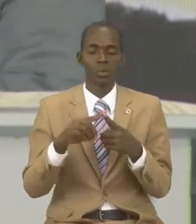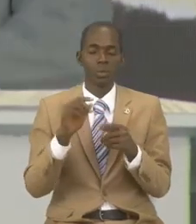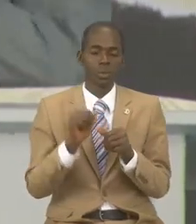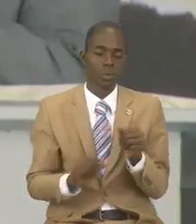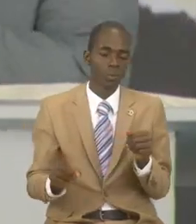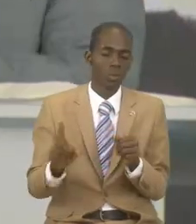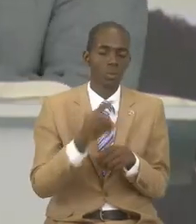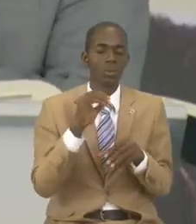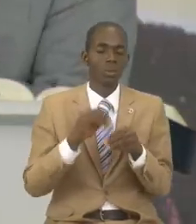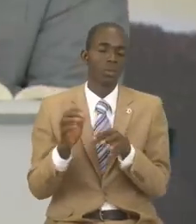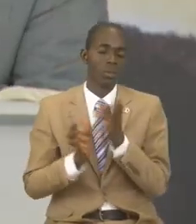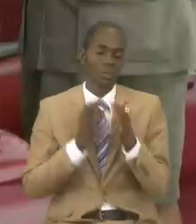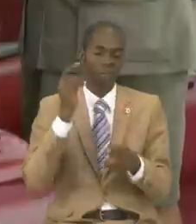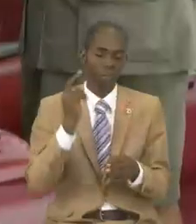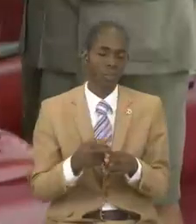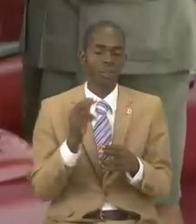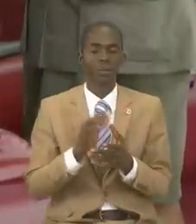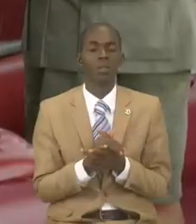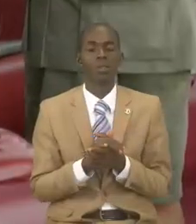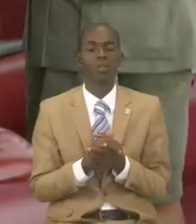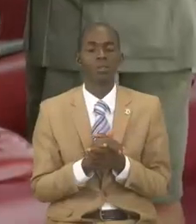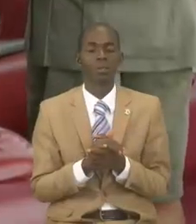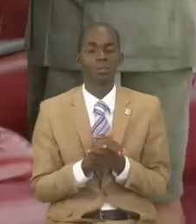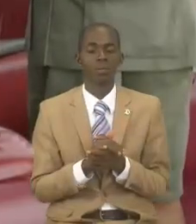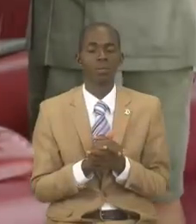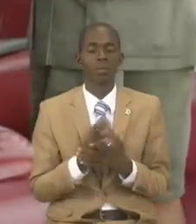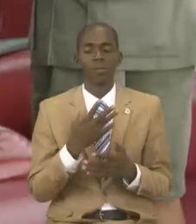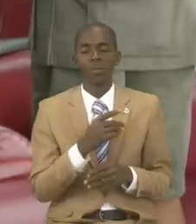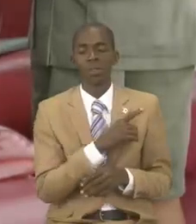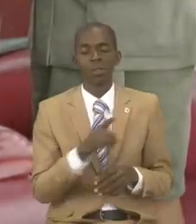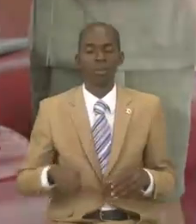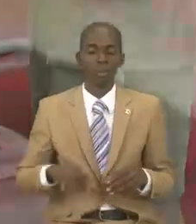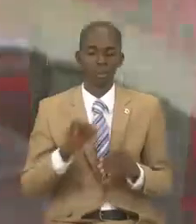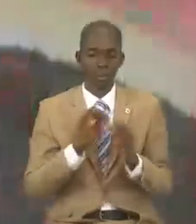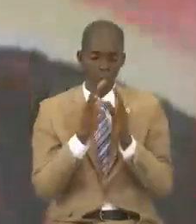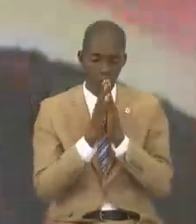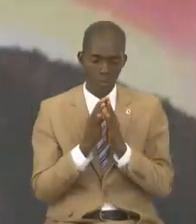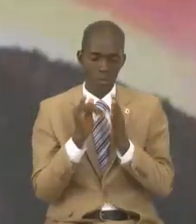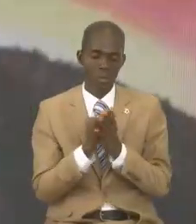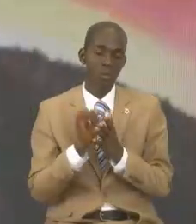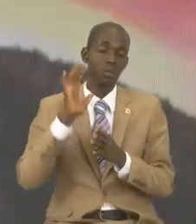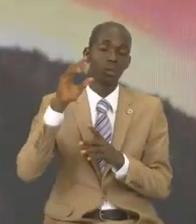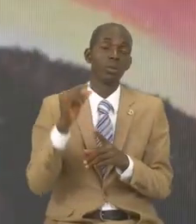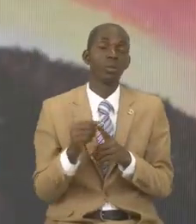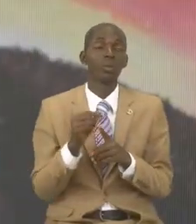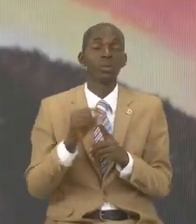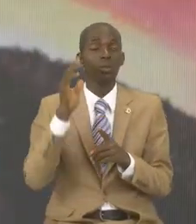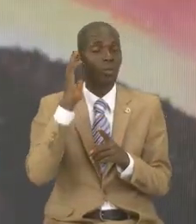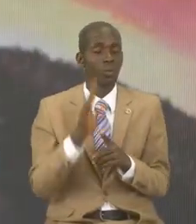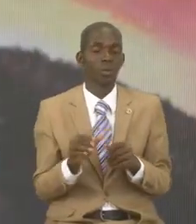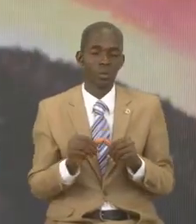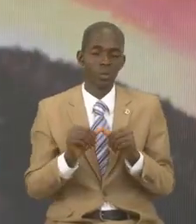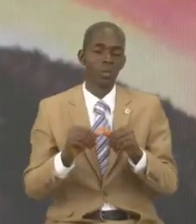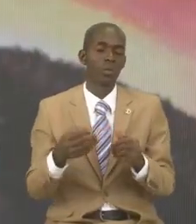everyone in Jesus' name. And Lord, I pray that your word will remain fresh in